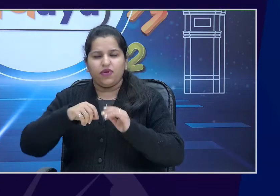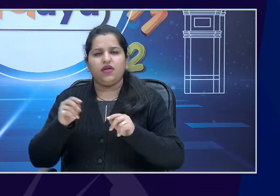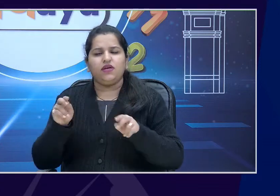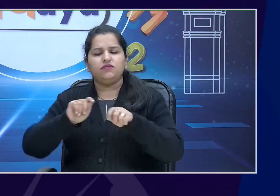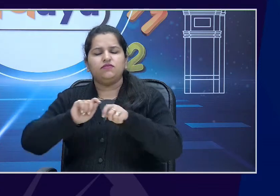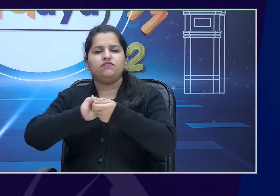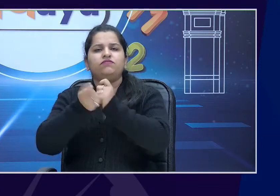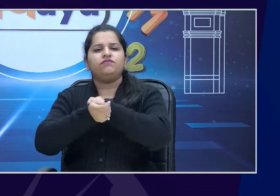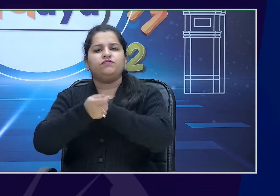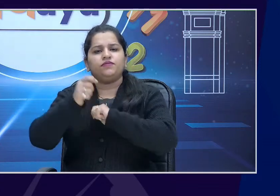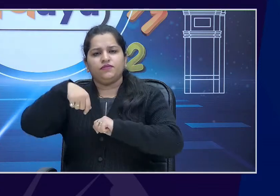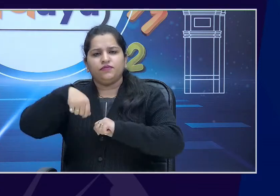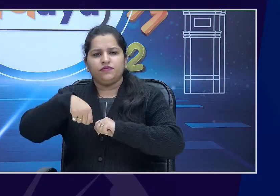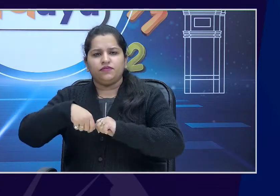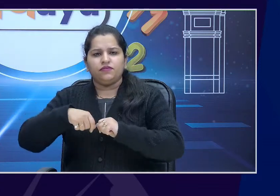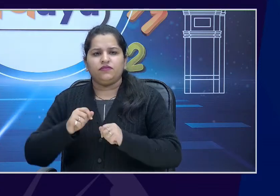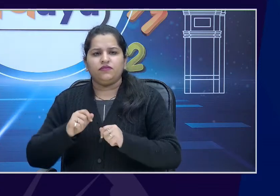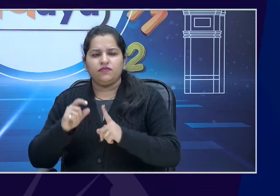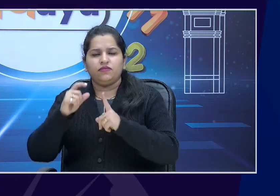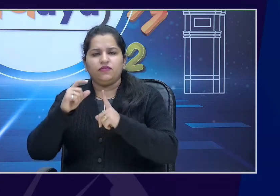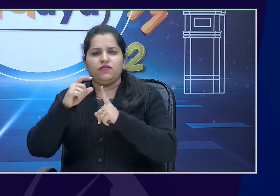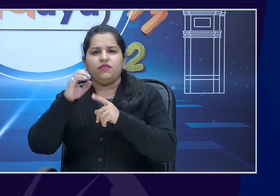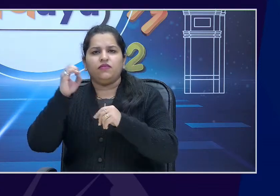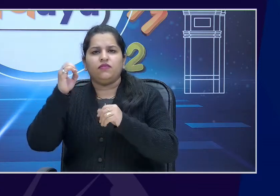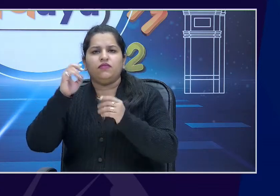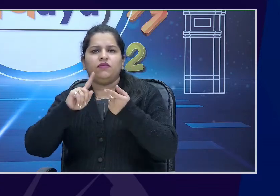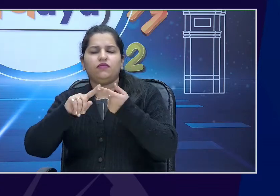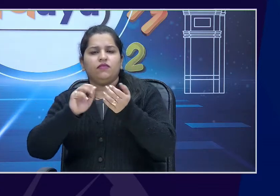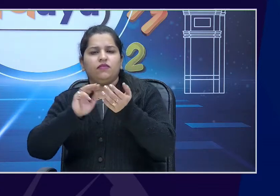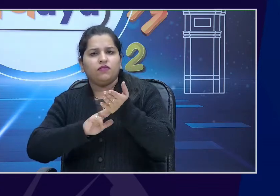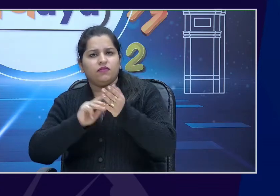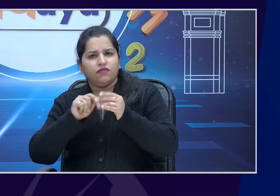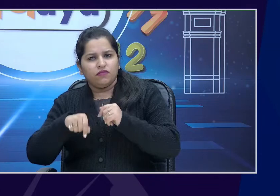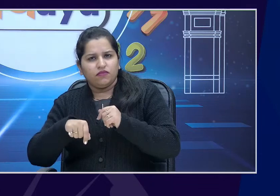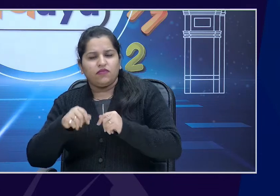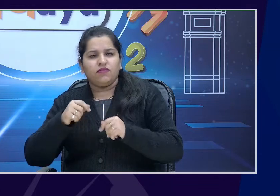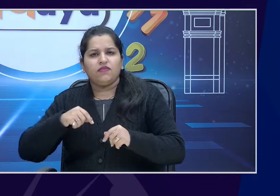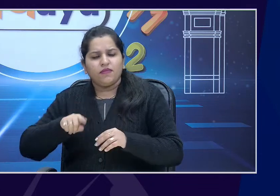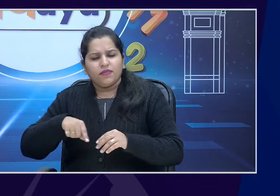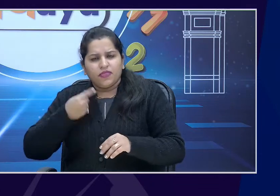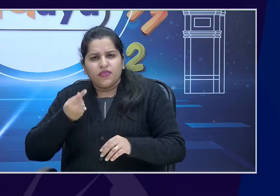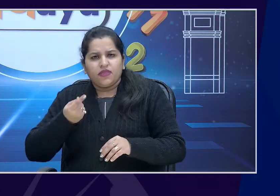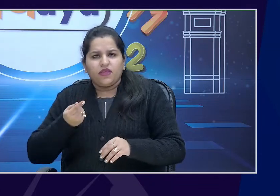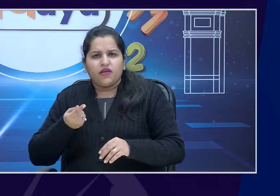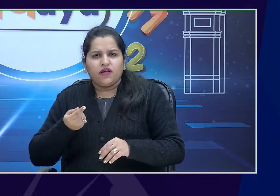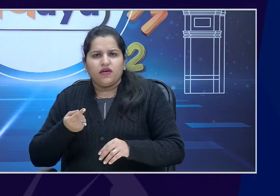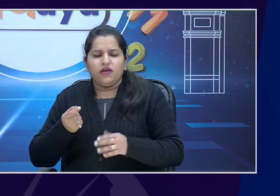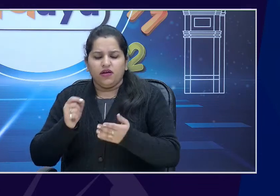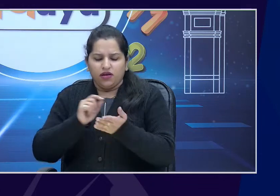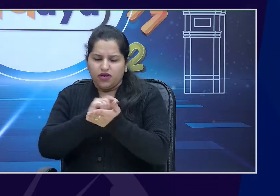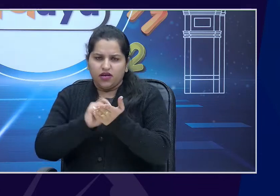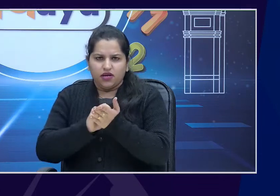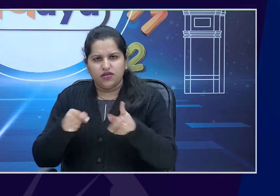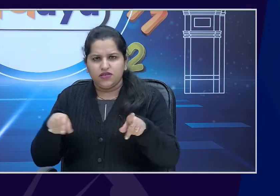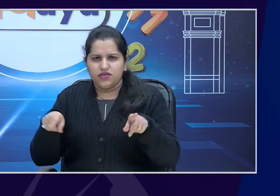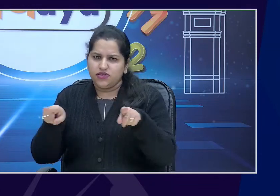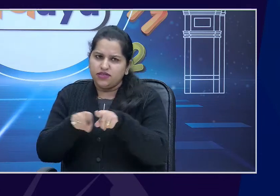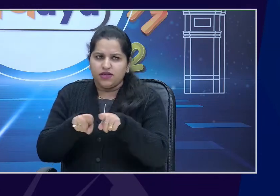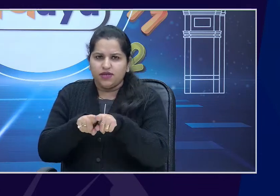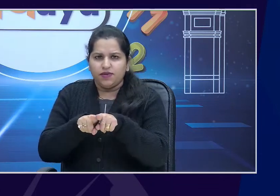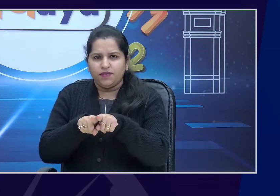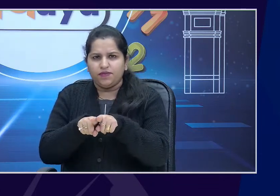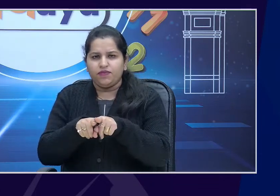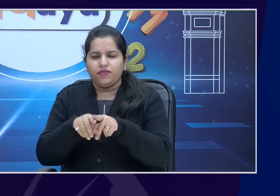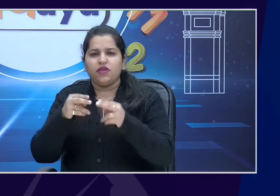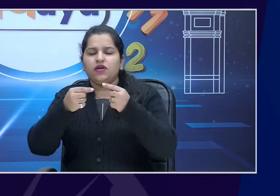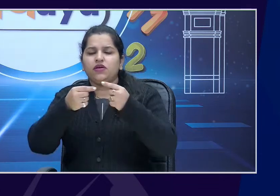Many children today are on to poems, writing to poems, and the diary can be written in poem form. It can be written in a